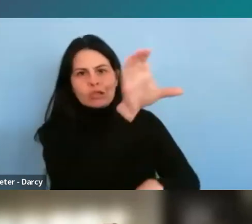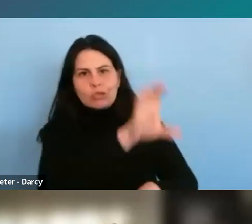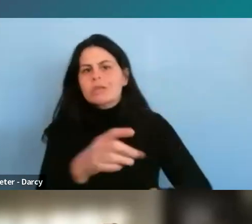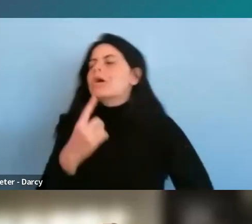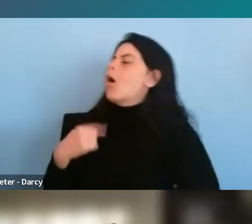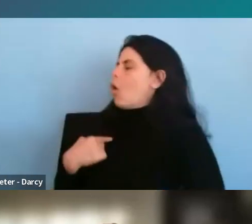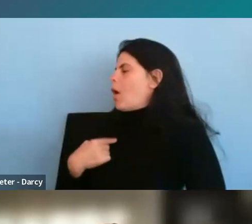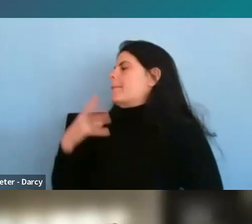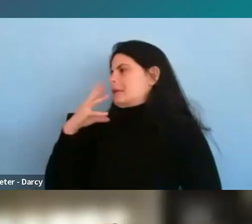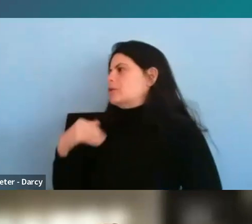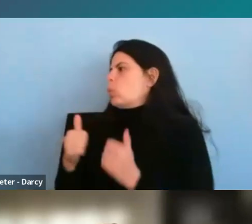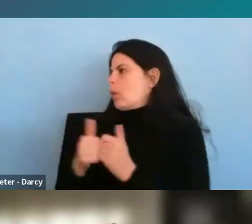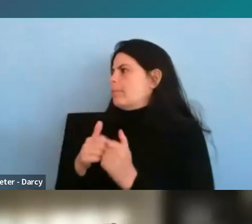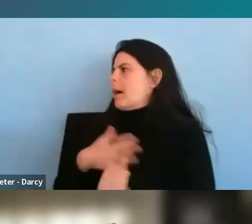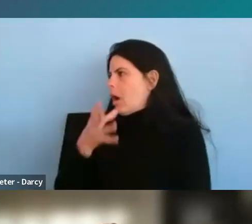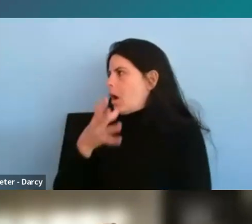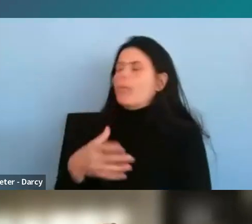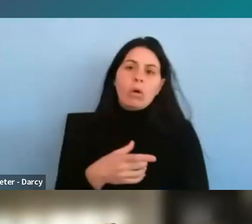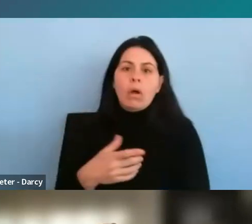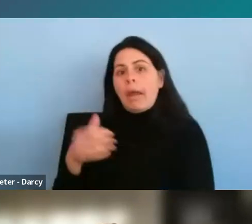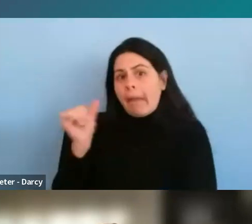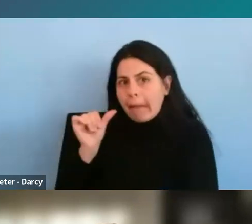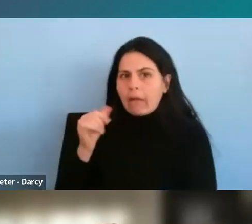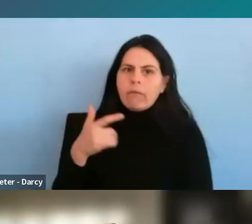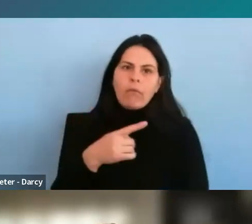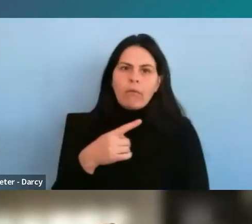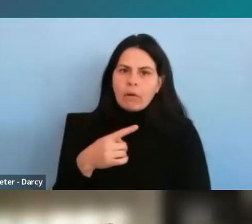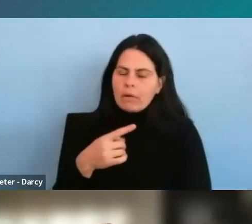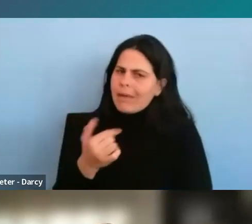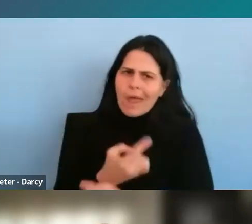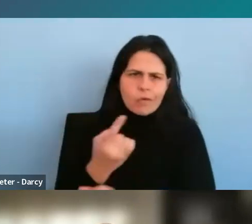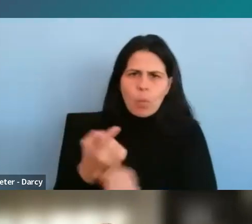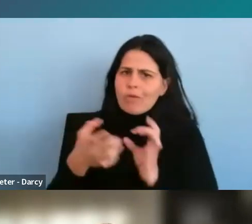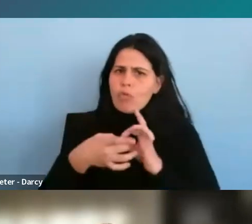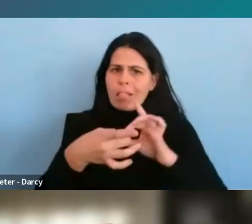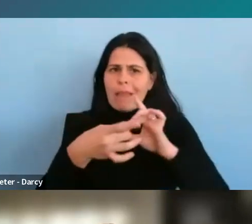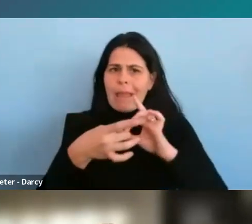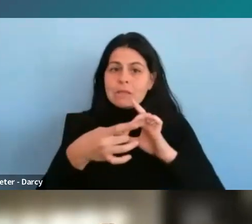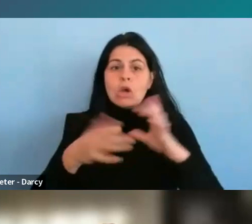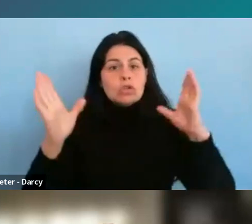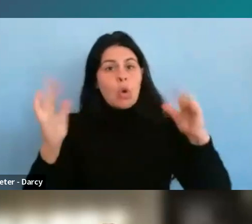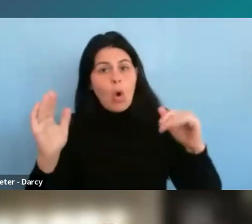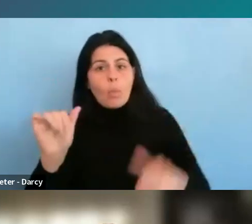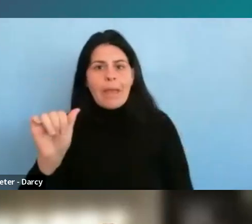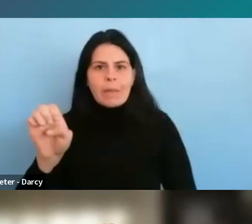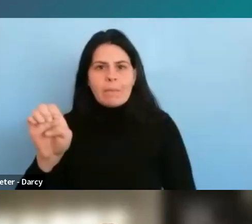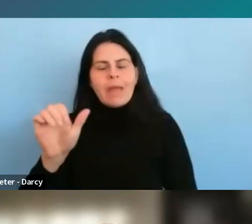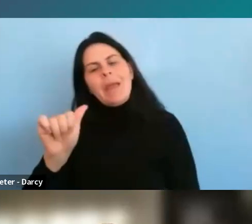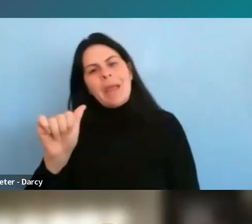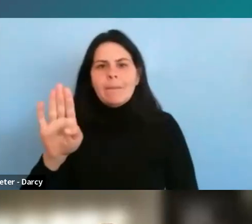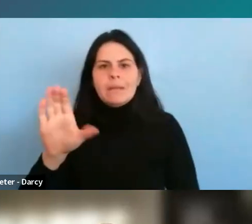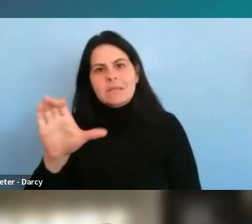aunt. So we're hoping that ABC doesn't get scared, frankly, of the idea of doing